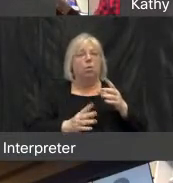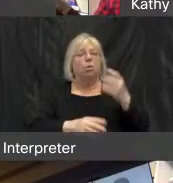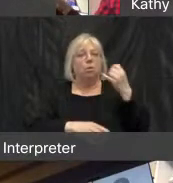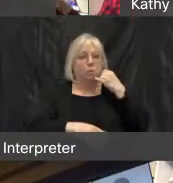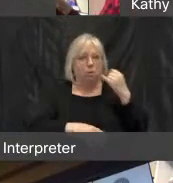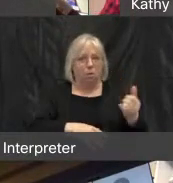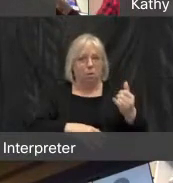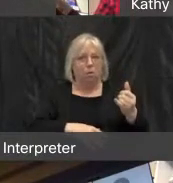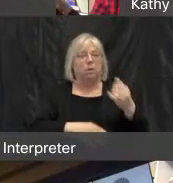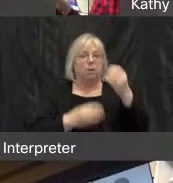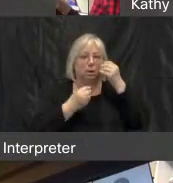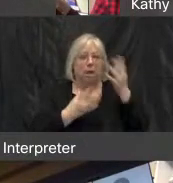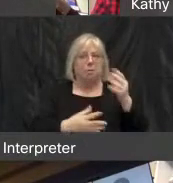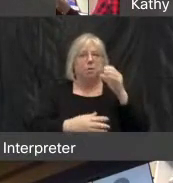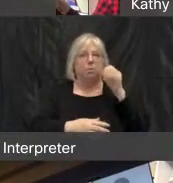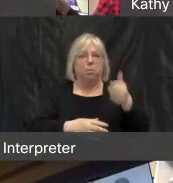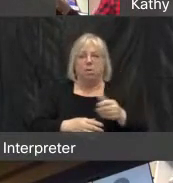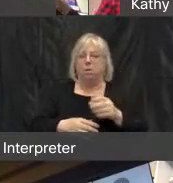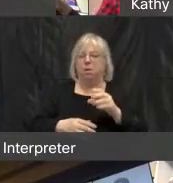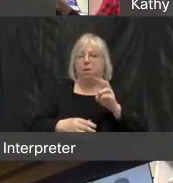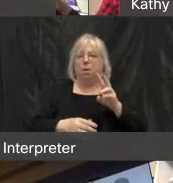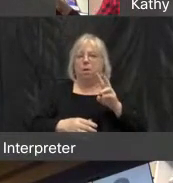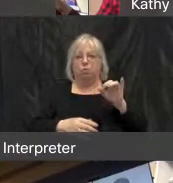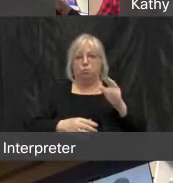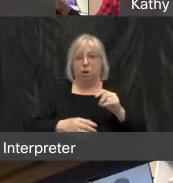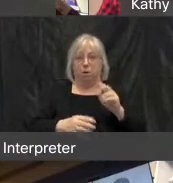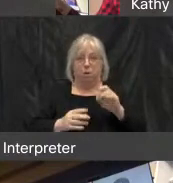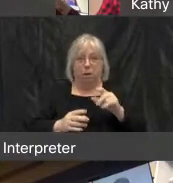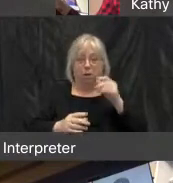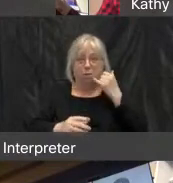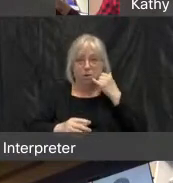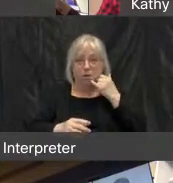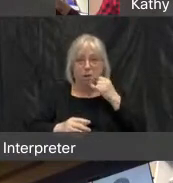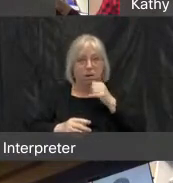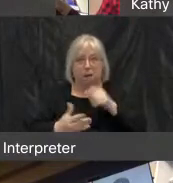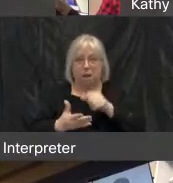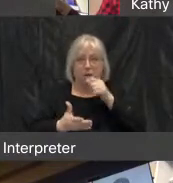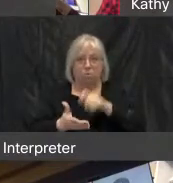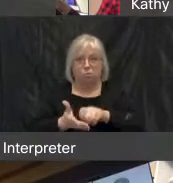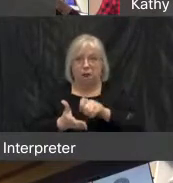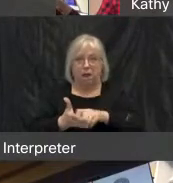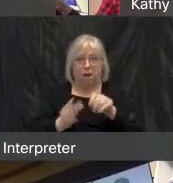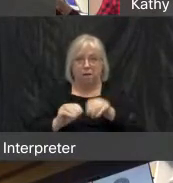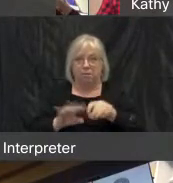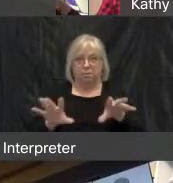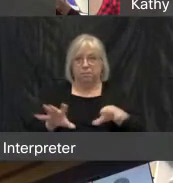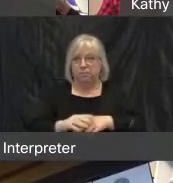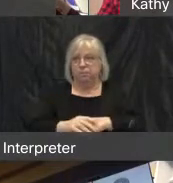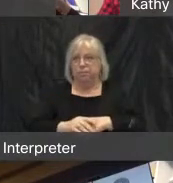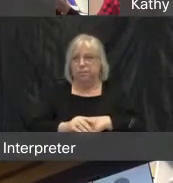phone call. Okay. Tomorrow. Okay, we're doing a phone call. We're not doing anything in writing.